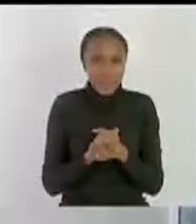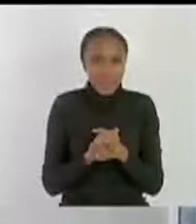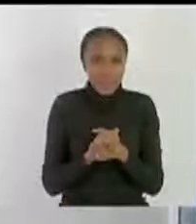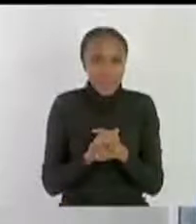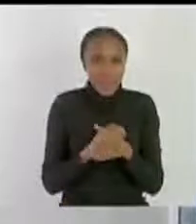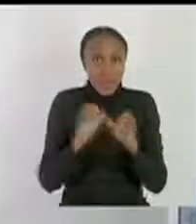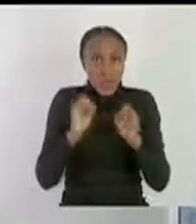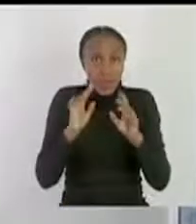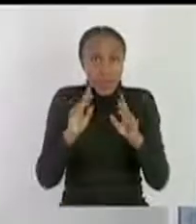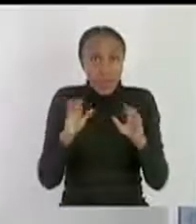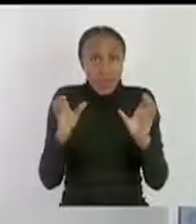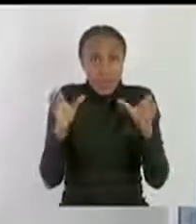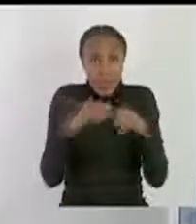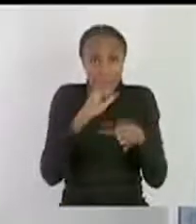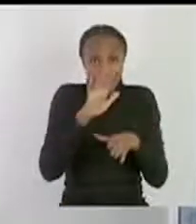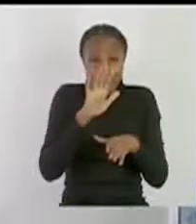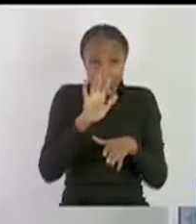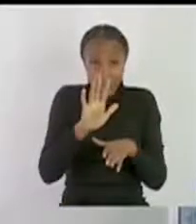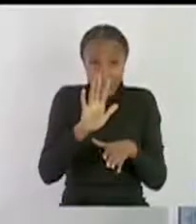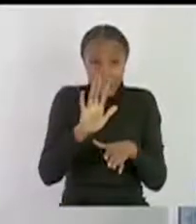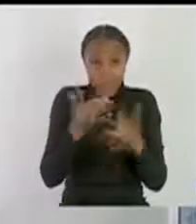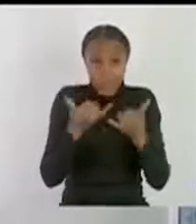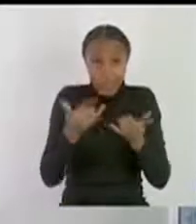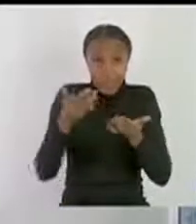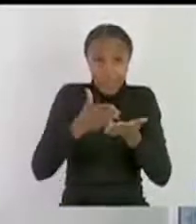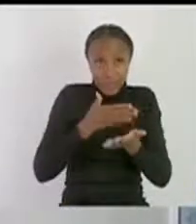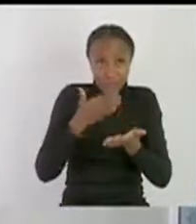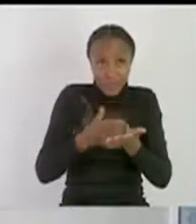Grade 5s, we are still on page 21.